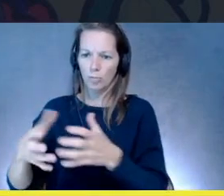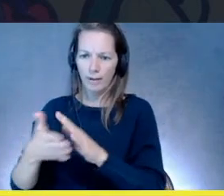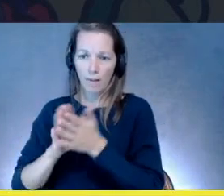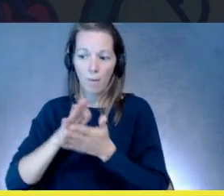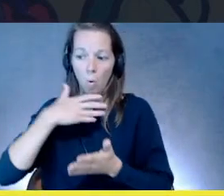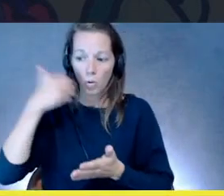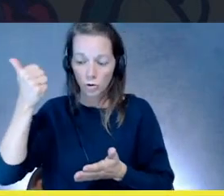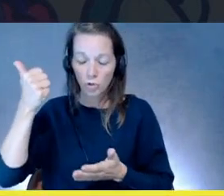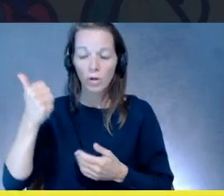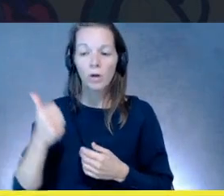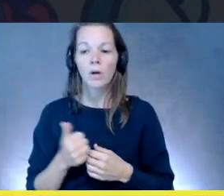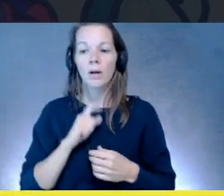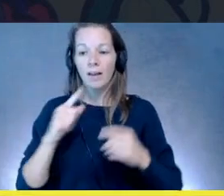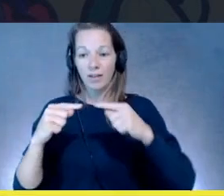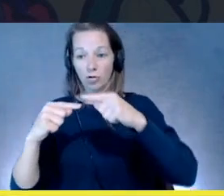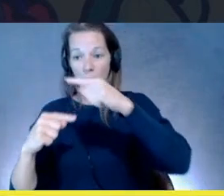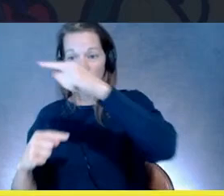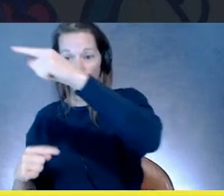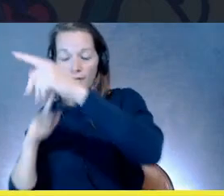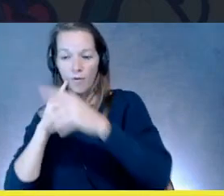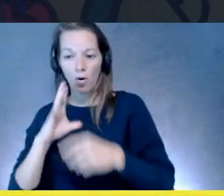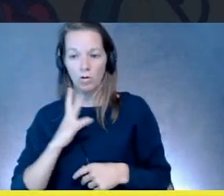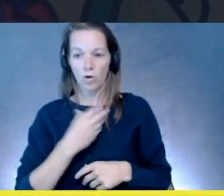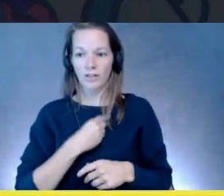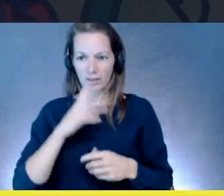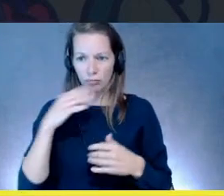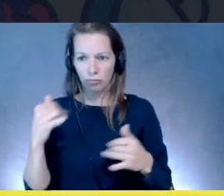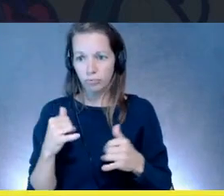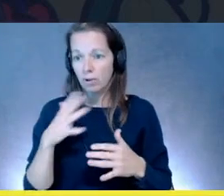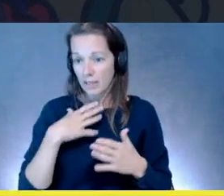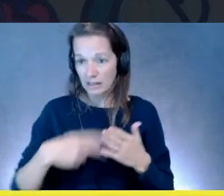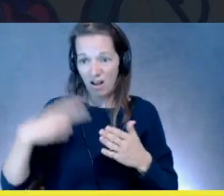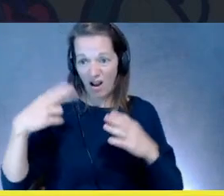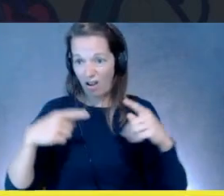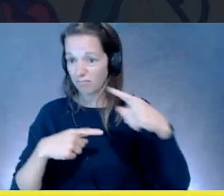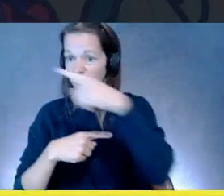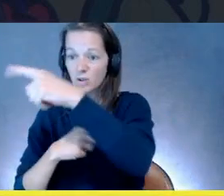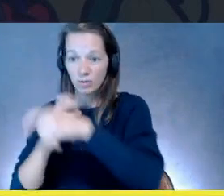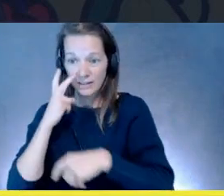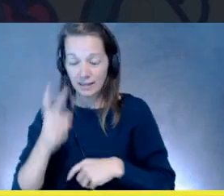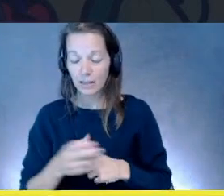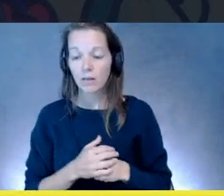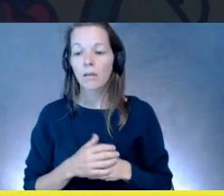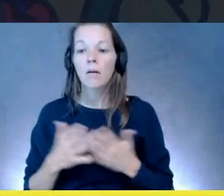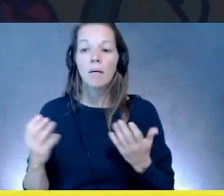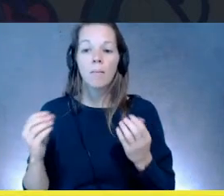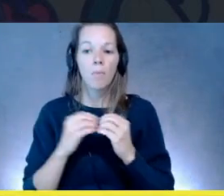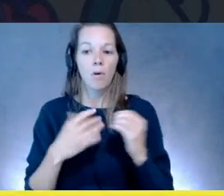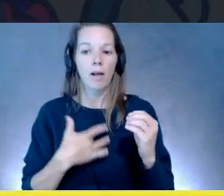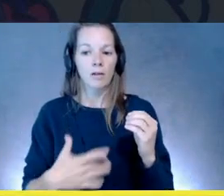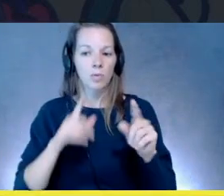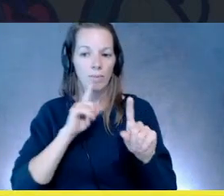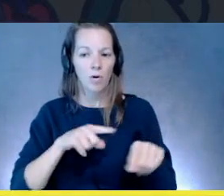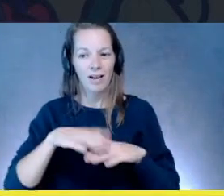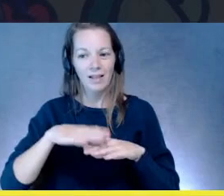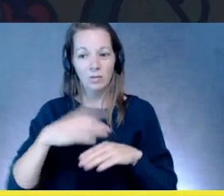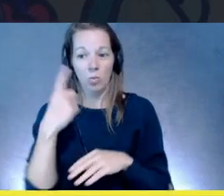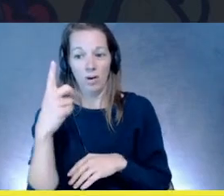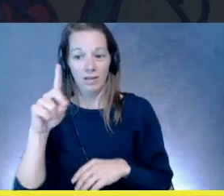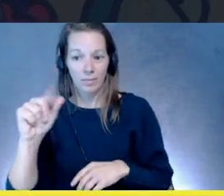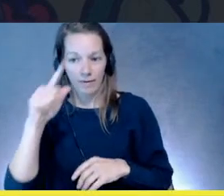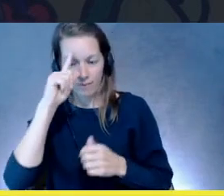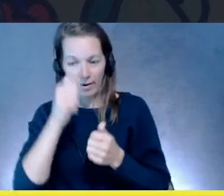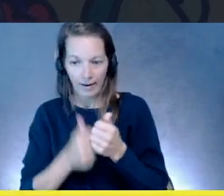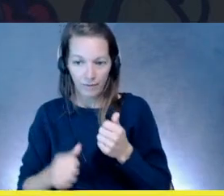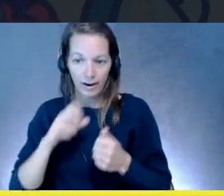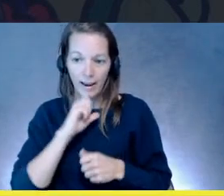for transgender adults is truly staggering in comparison. So they're more likely to report at least one disability at every age, but then